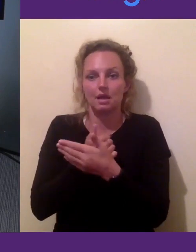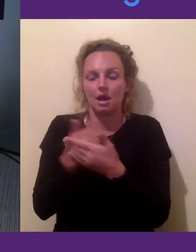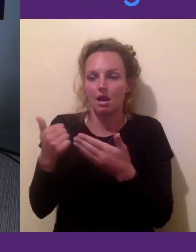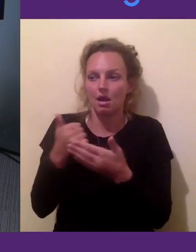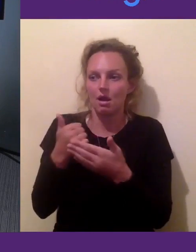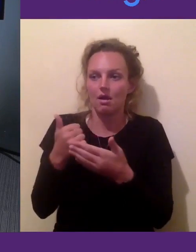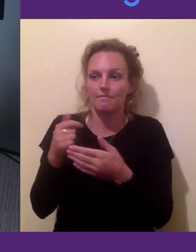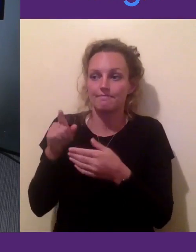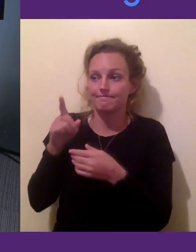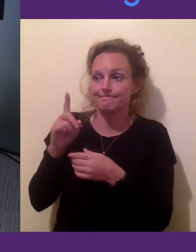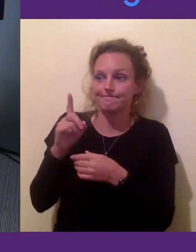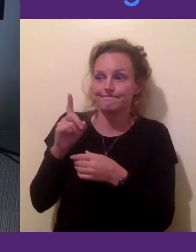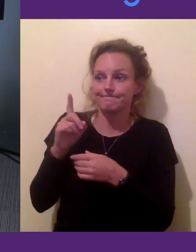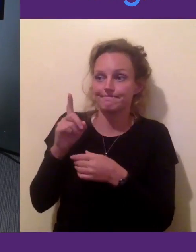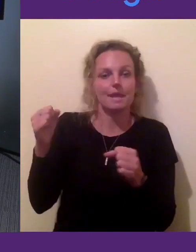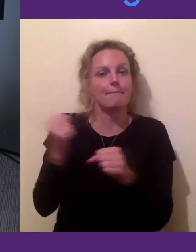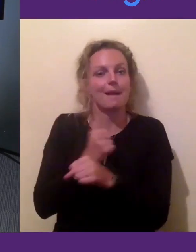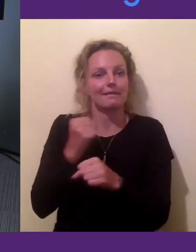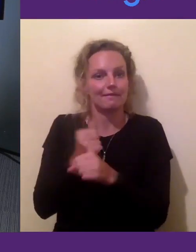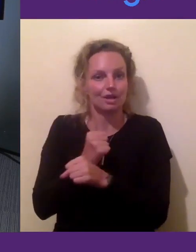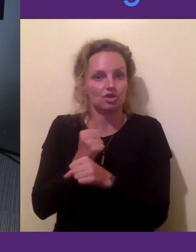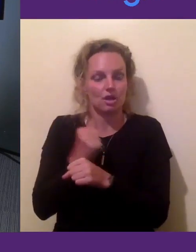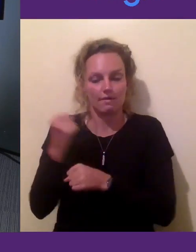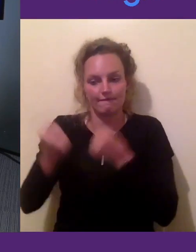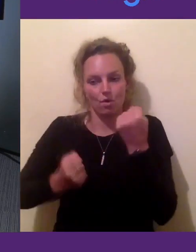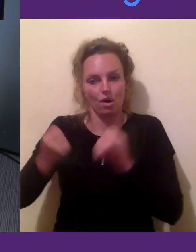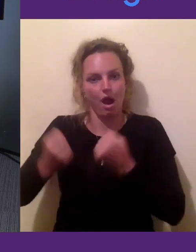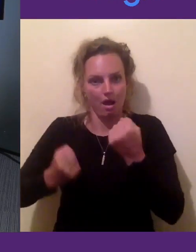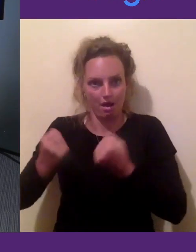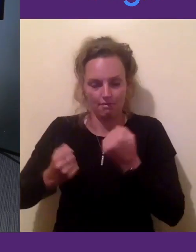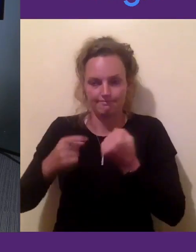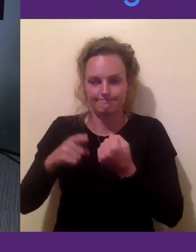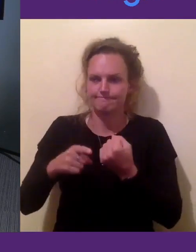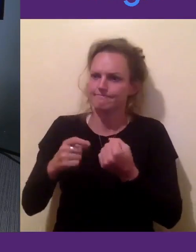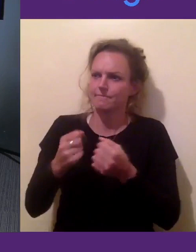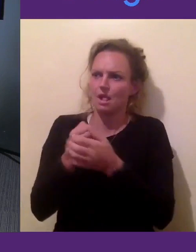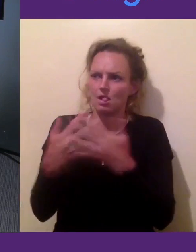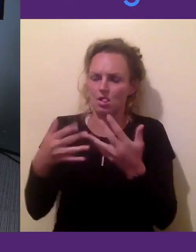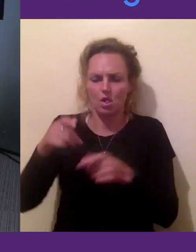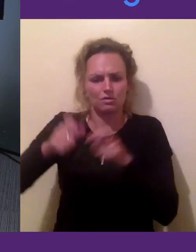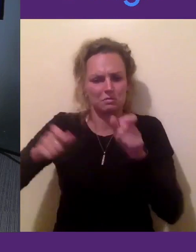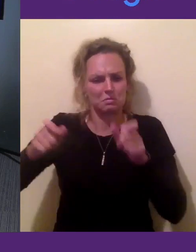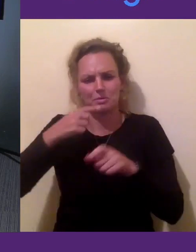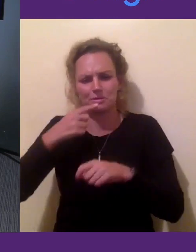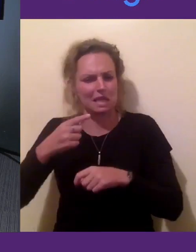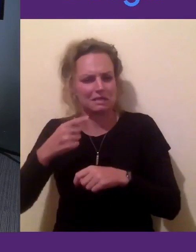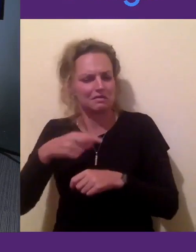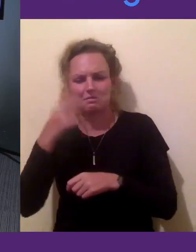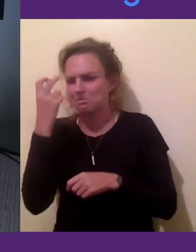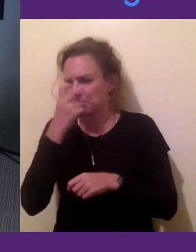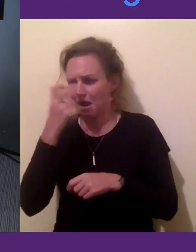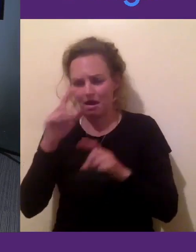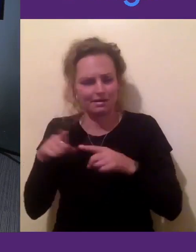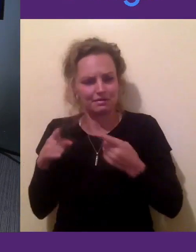cars. So then I got so tired of hearing that I turned it back into a talk. I go outside